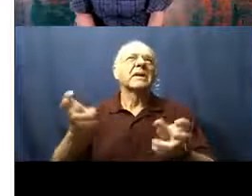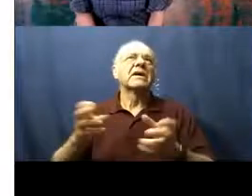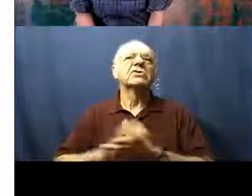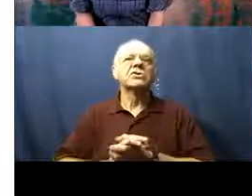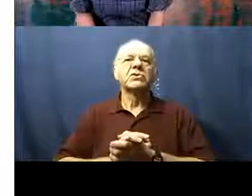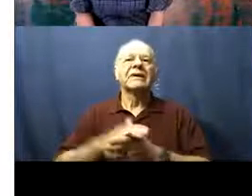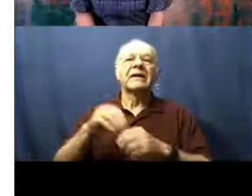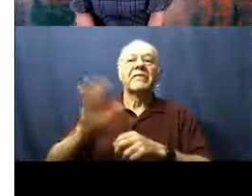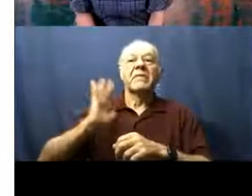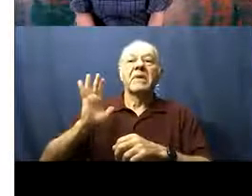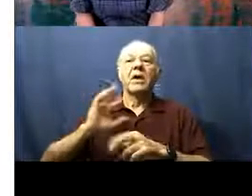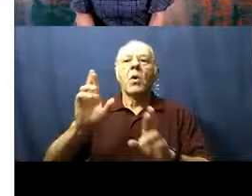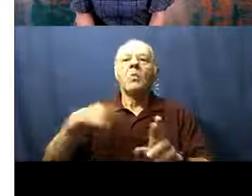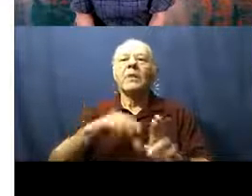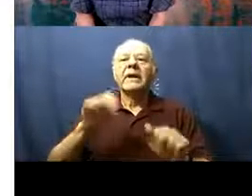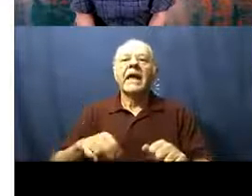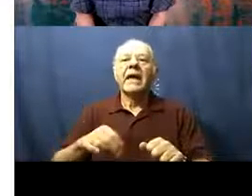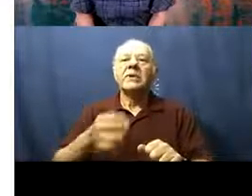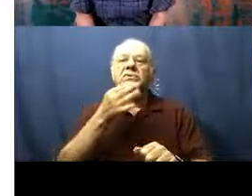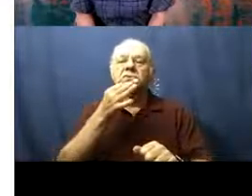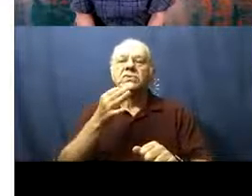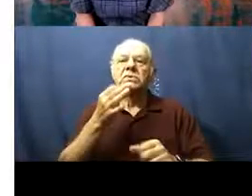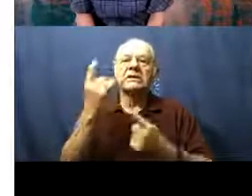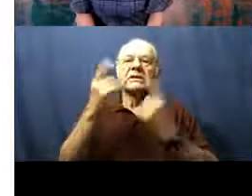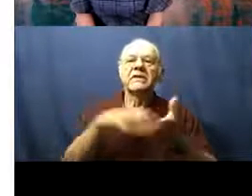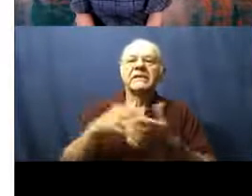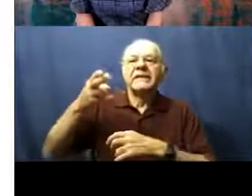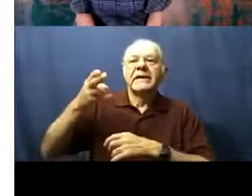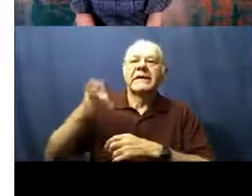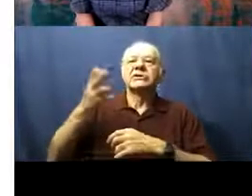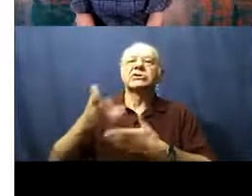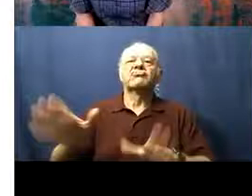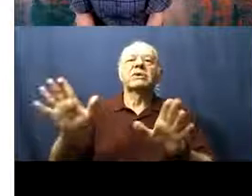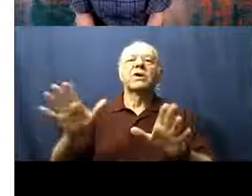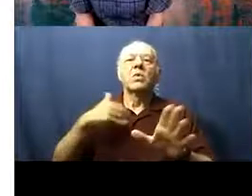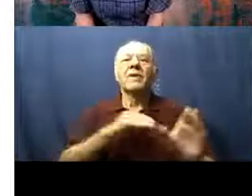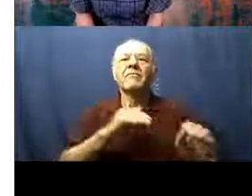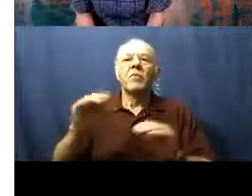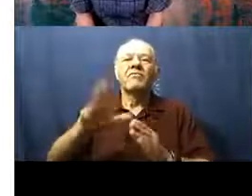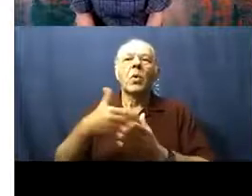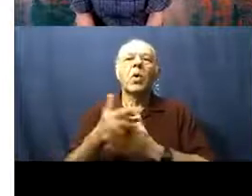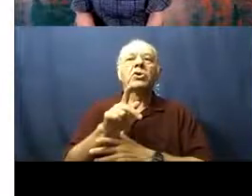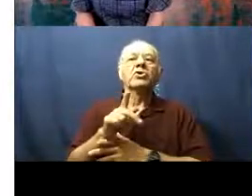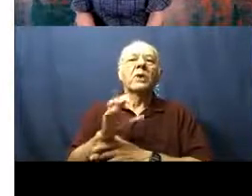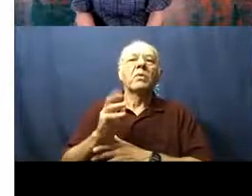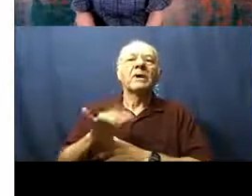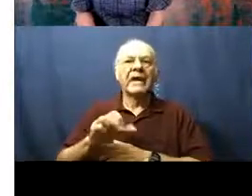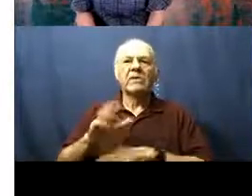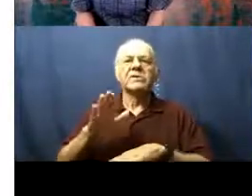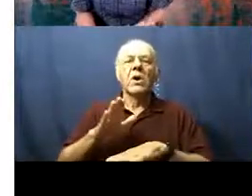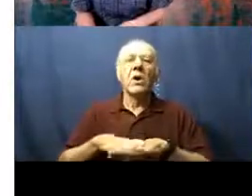in the past, and I hope we will soon be able to consider it history. We've moved all 21 counties onto